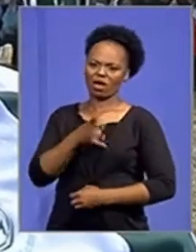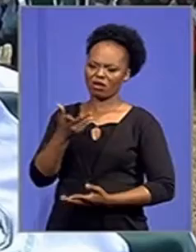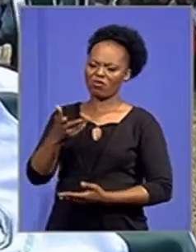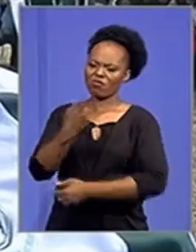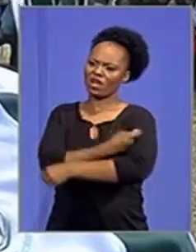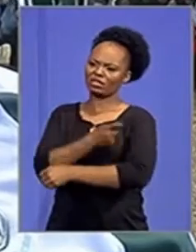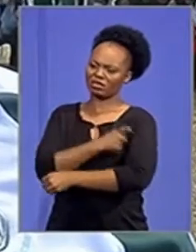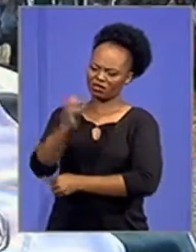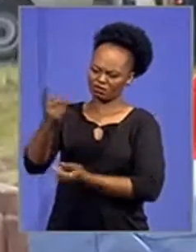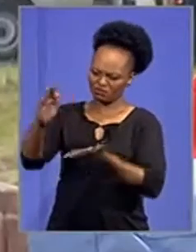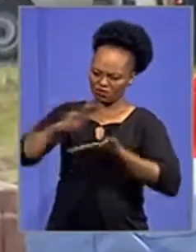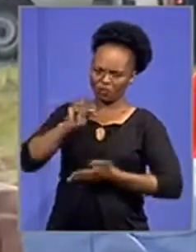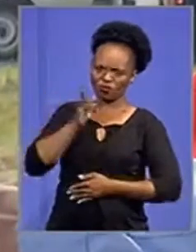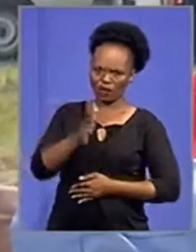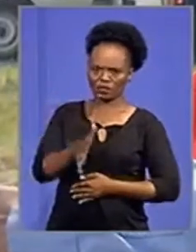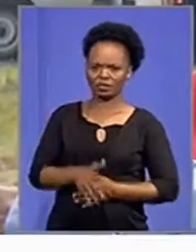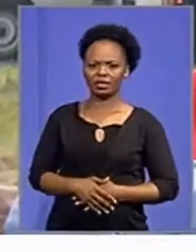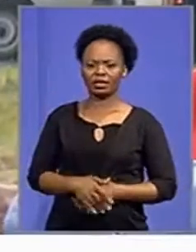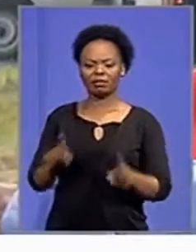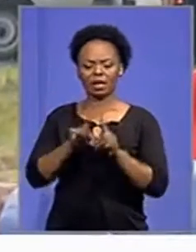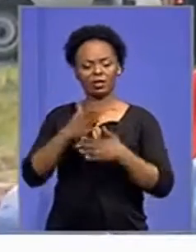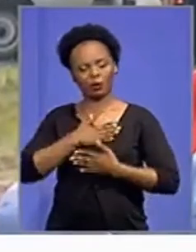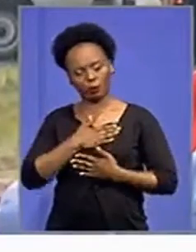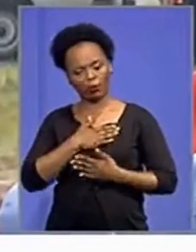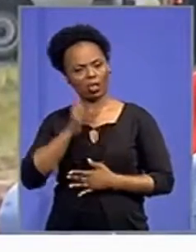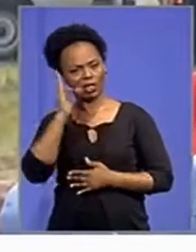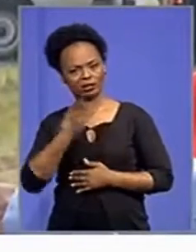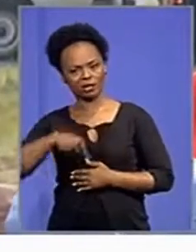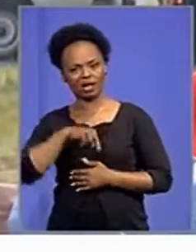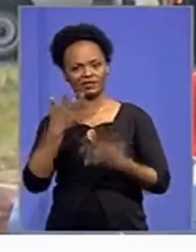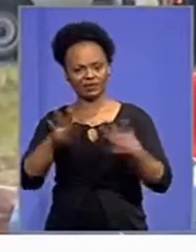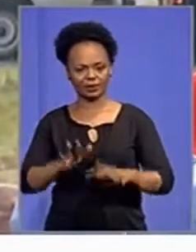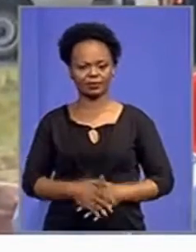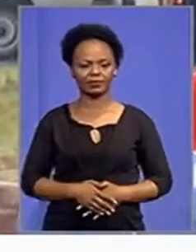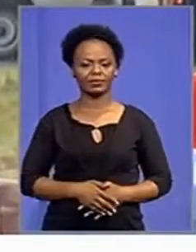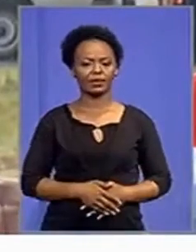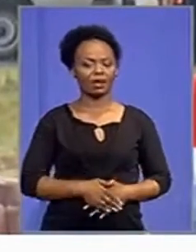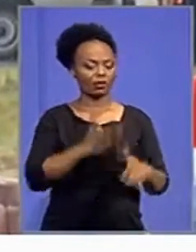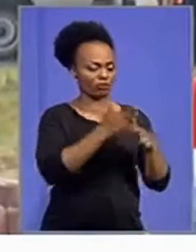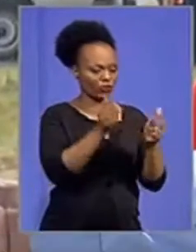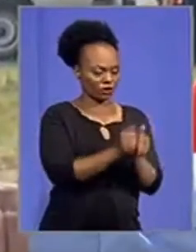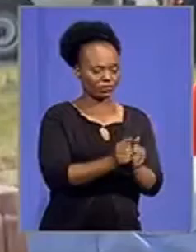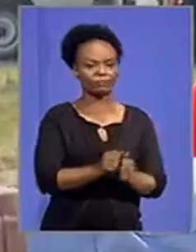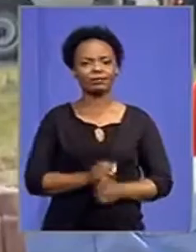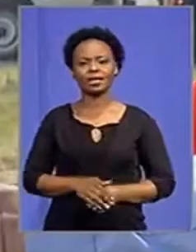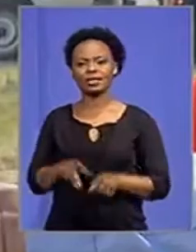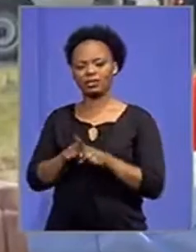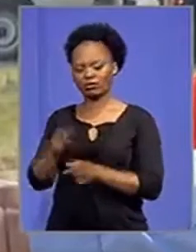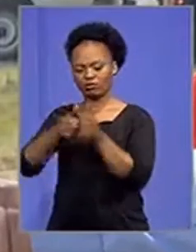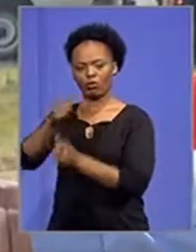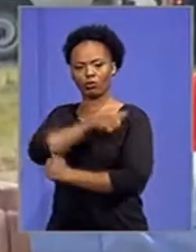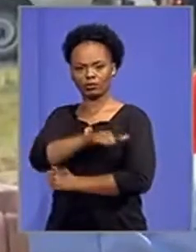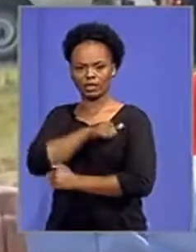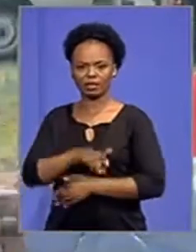but they listen to us. Botsamaisi ba Jomorolo Memorial Hospital le badiri ba berekile ka thata gore go bona